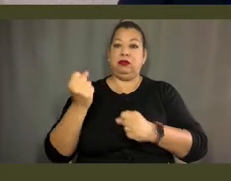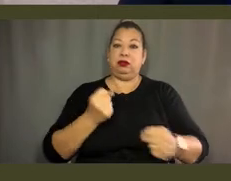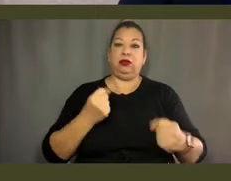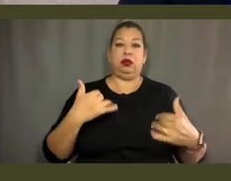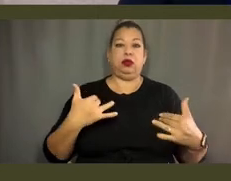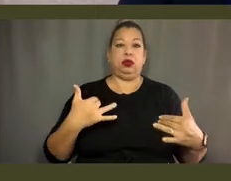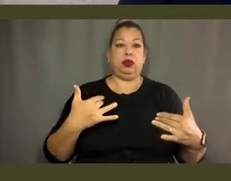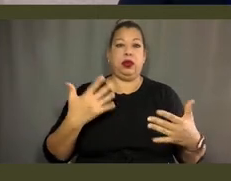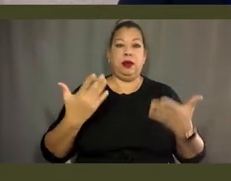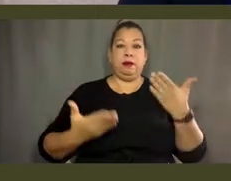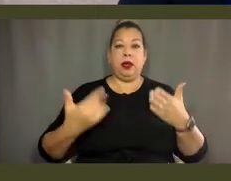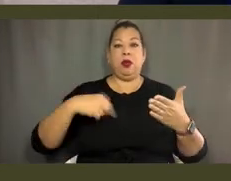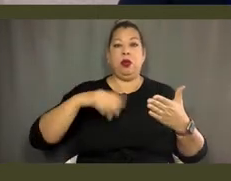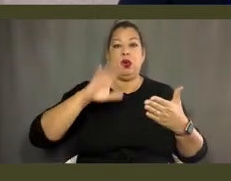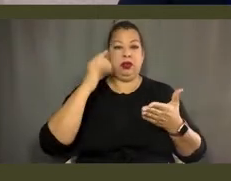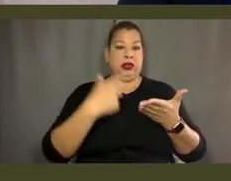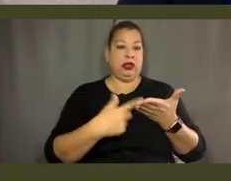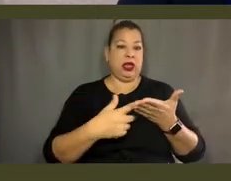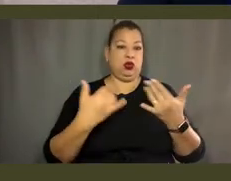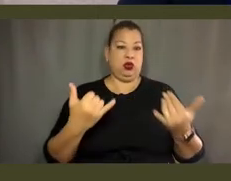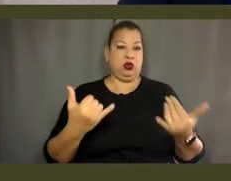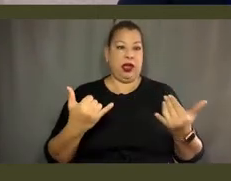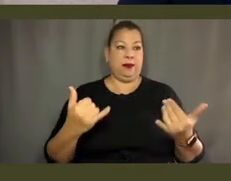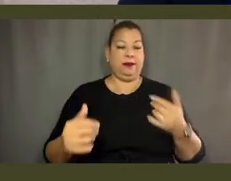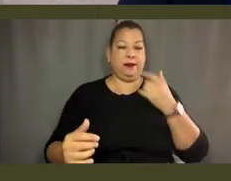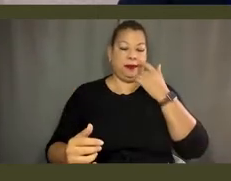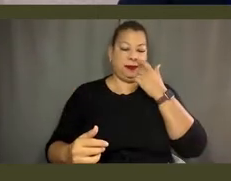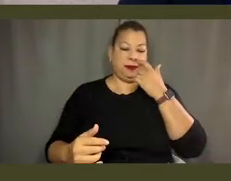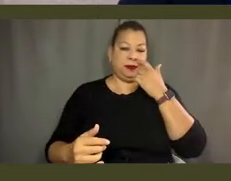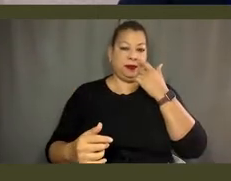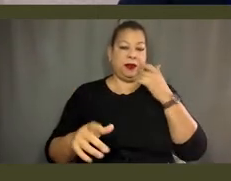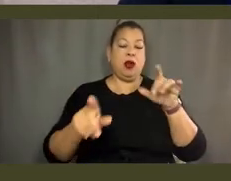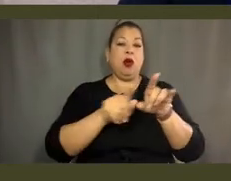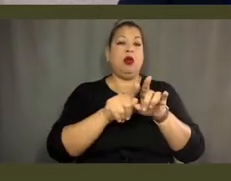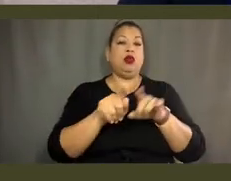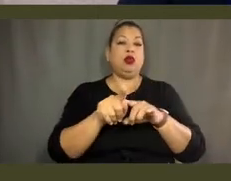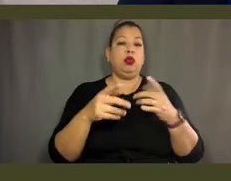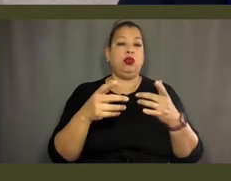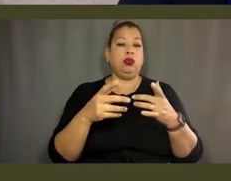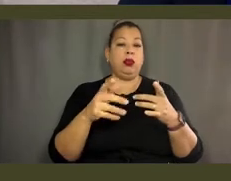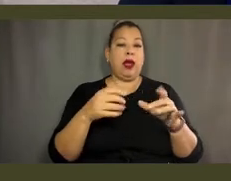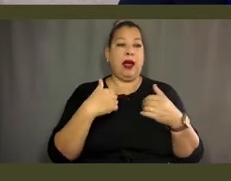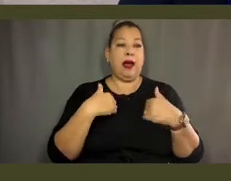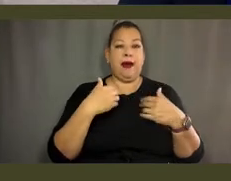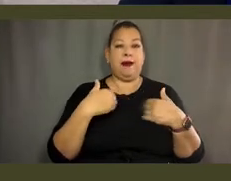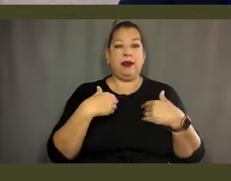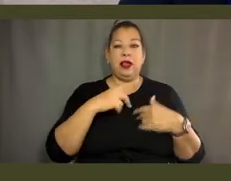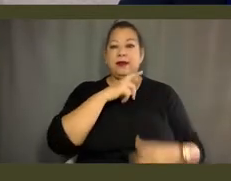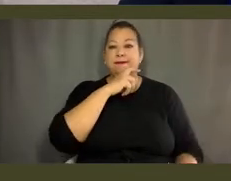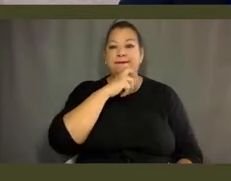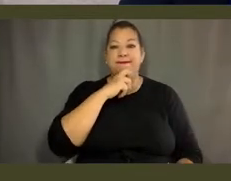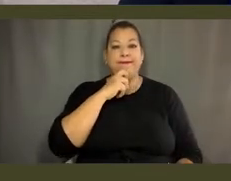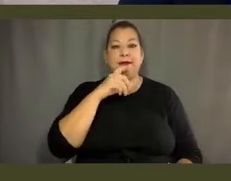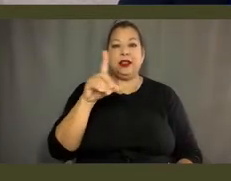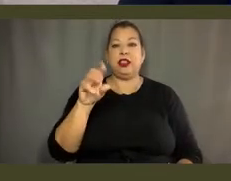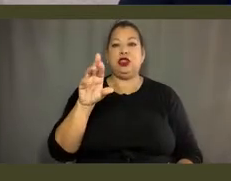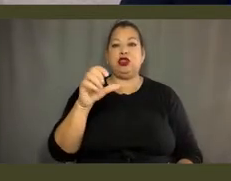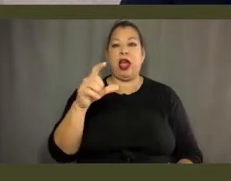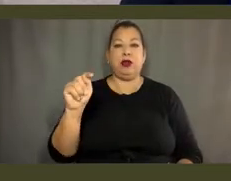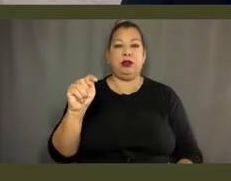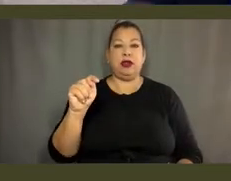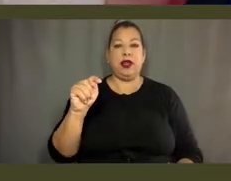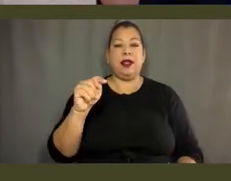that in the near future. And then we also have drought, and we have inflation as well, which